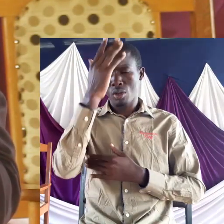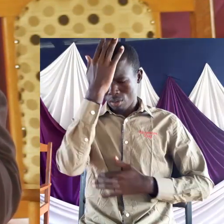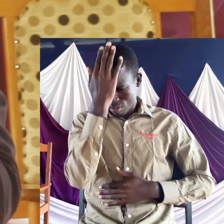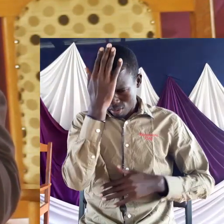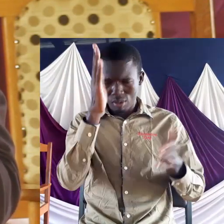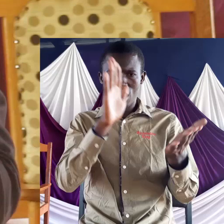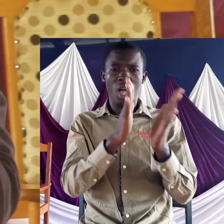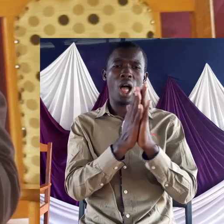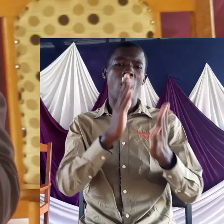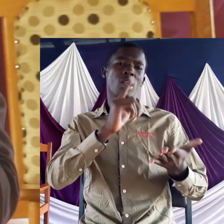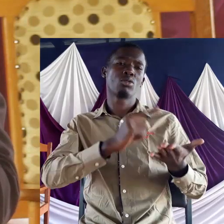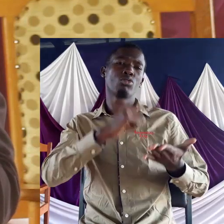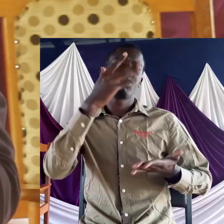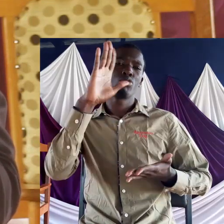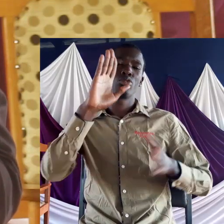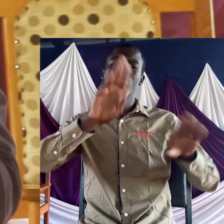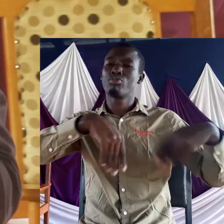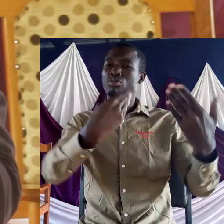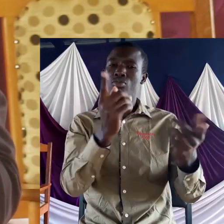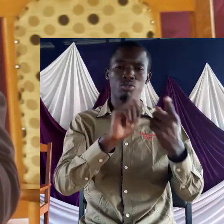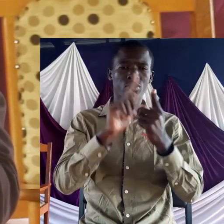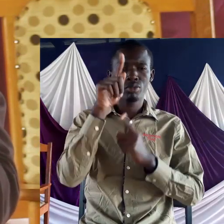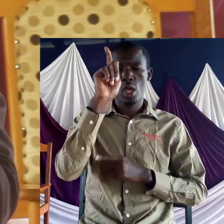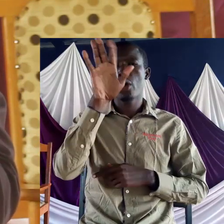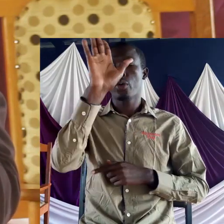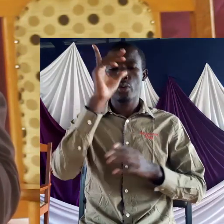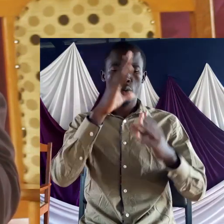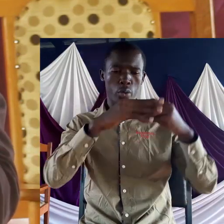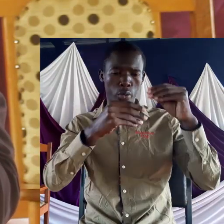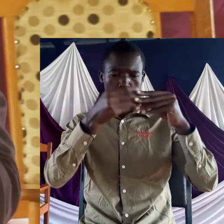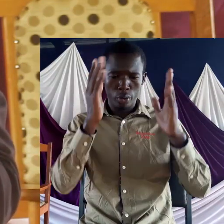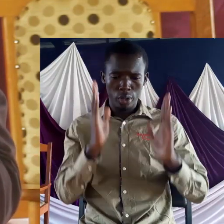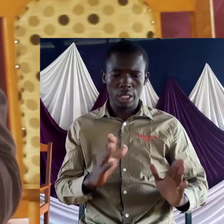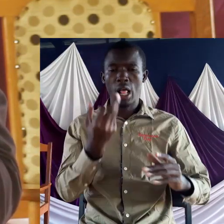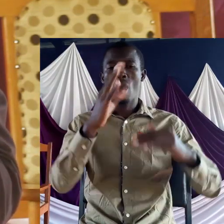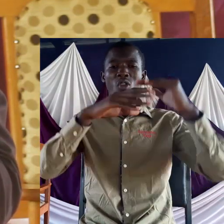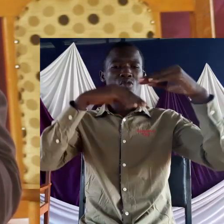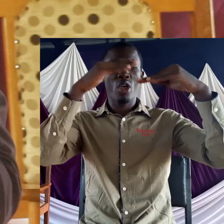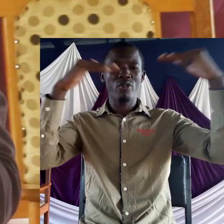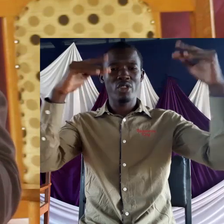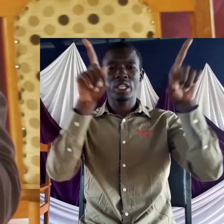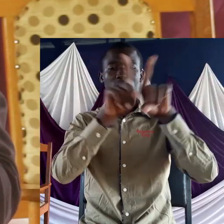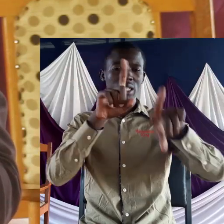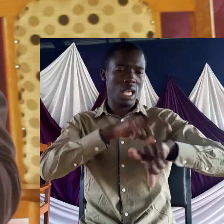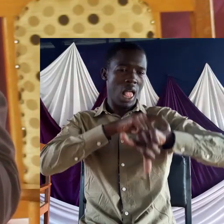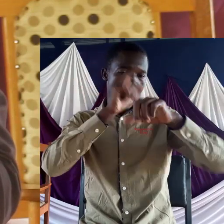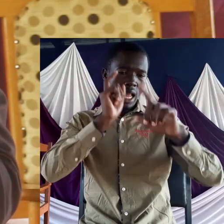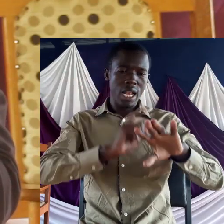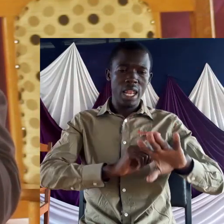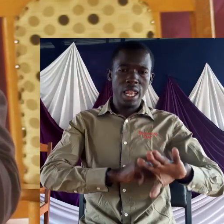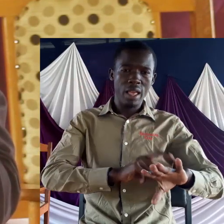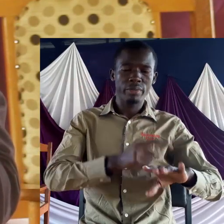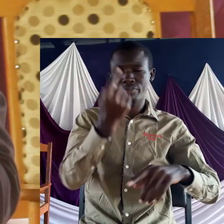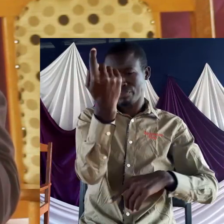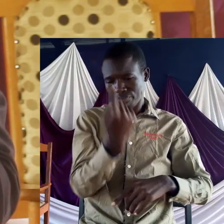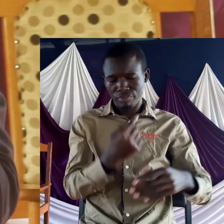glory are all given unto you. You are the creator of heavens and the earth. And when we come before thee, we know